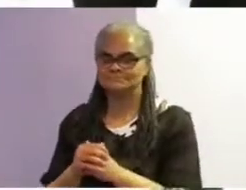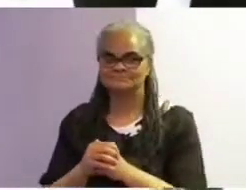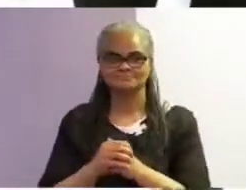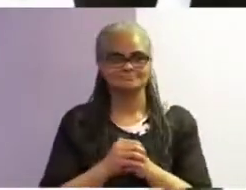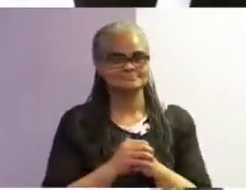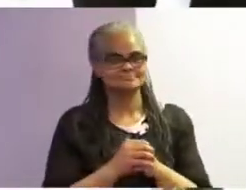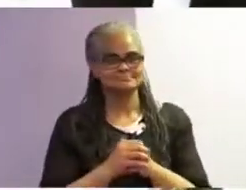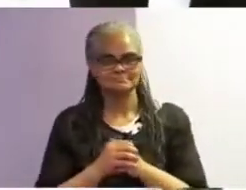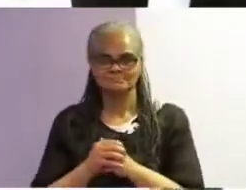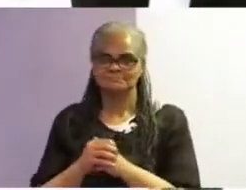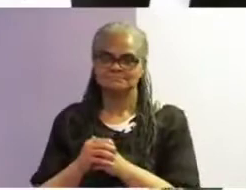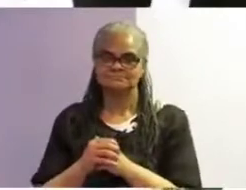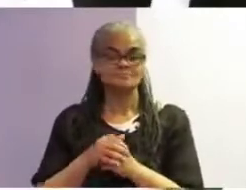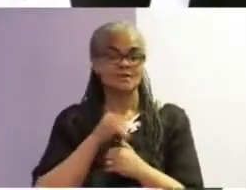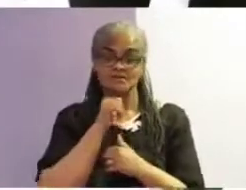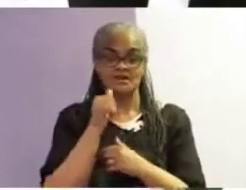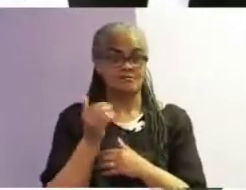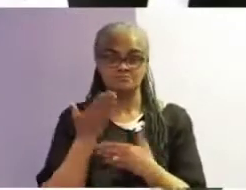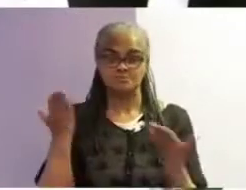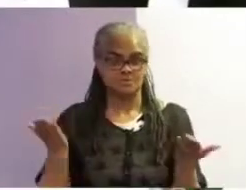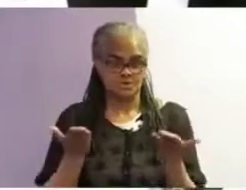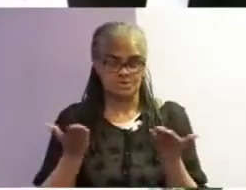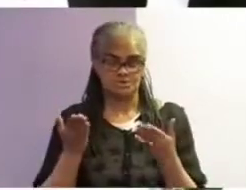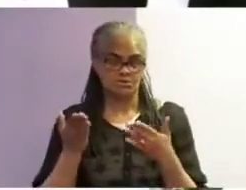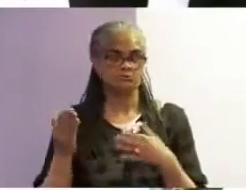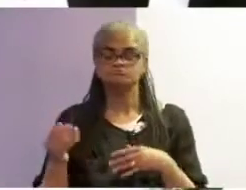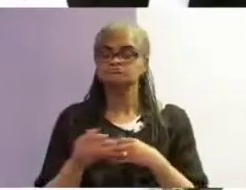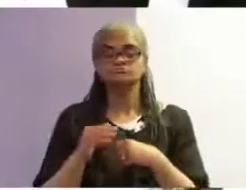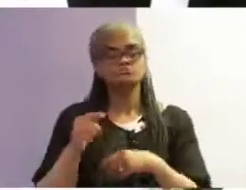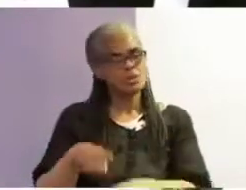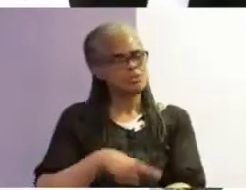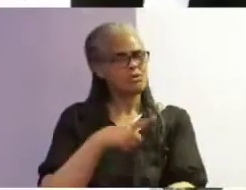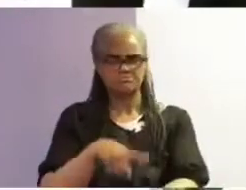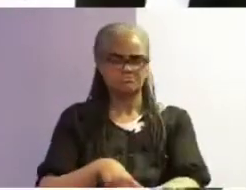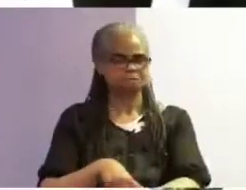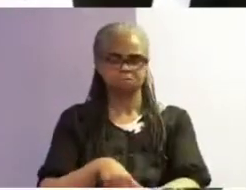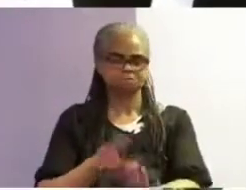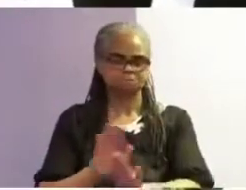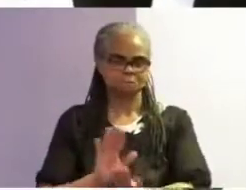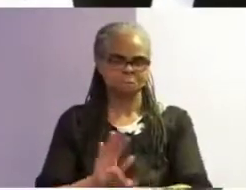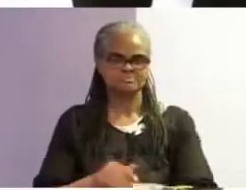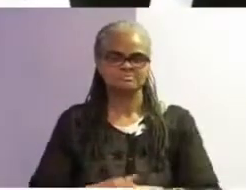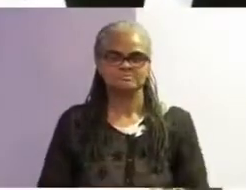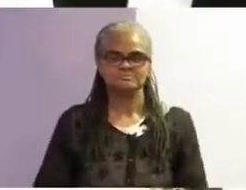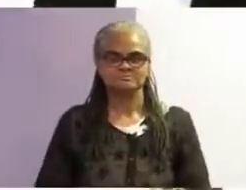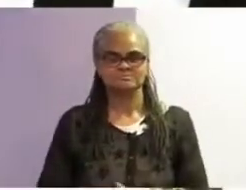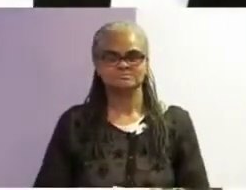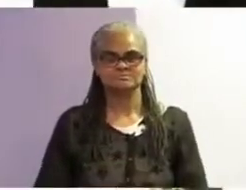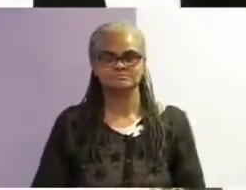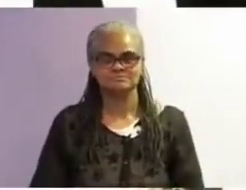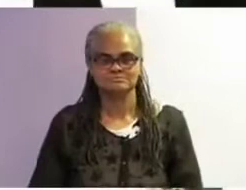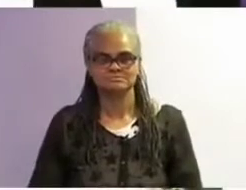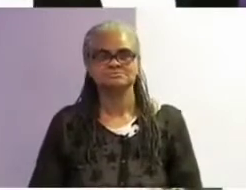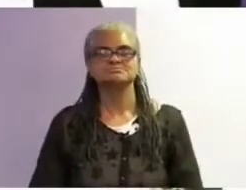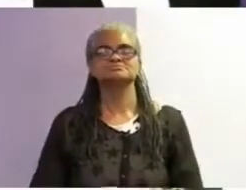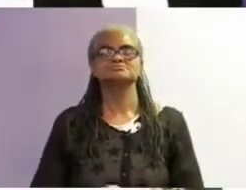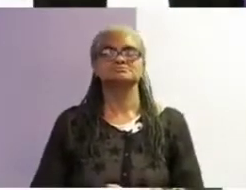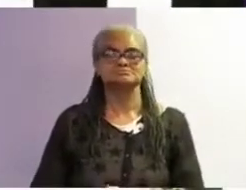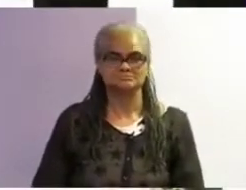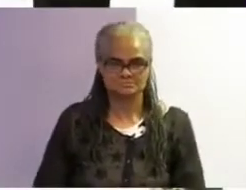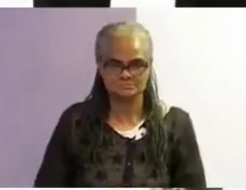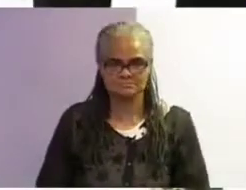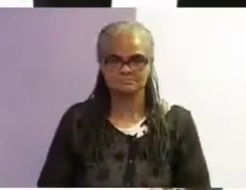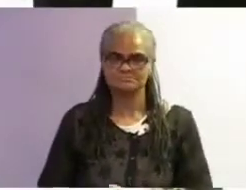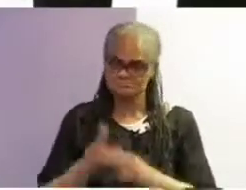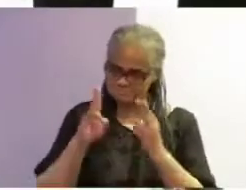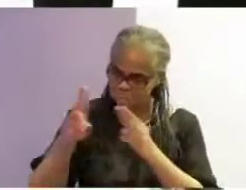will not be before you long to our presiding prelate, Bishop